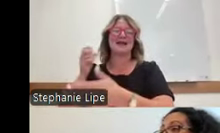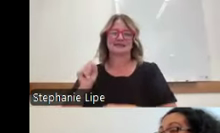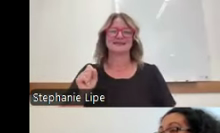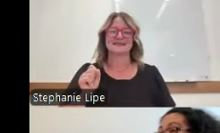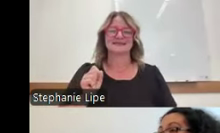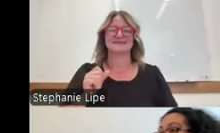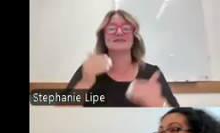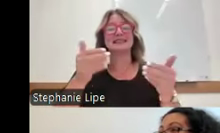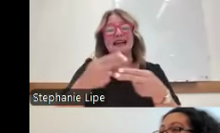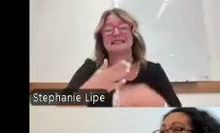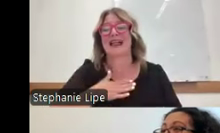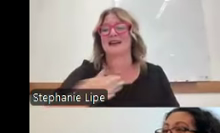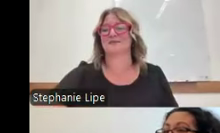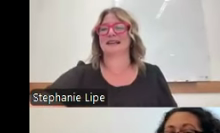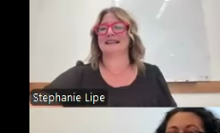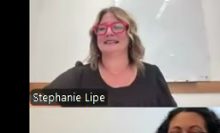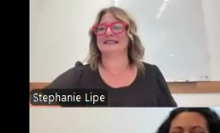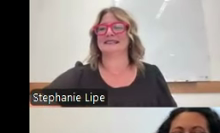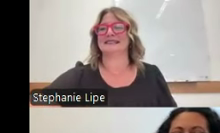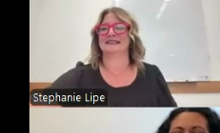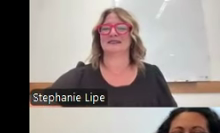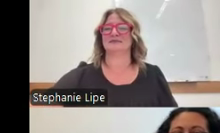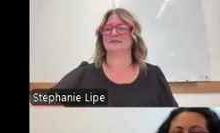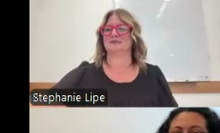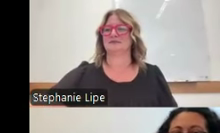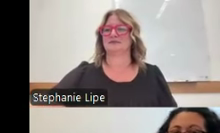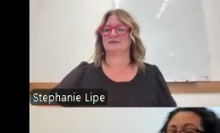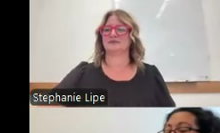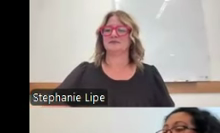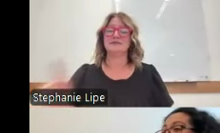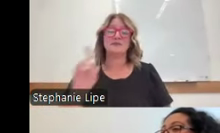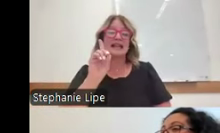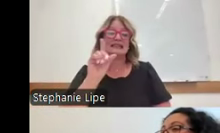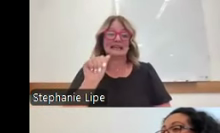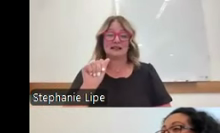implicit bias. Next slide, please.